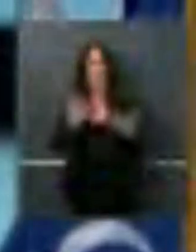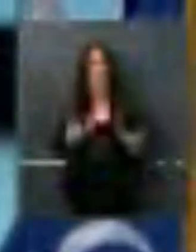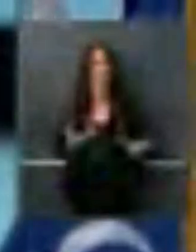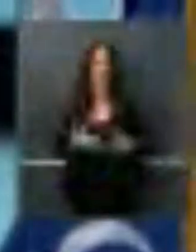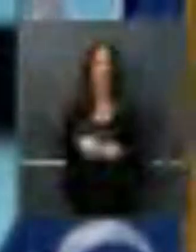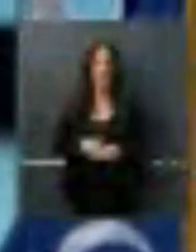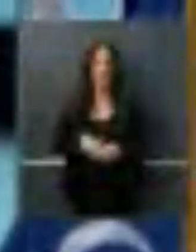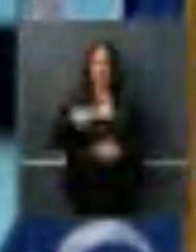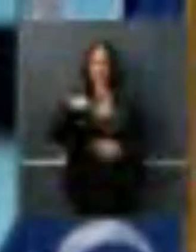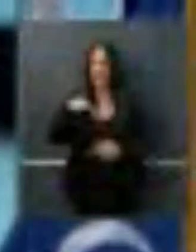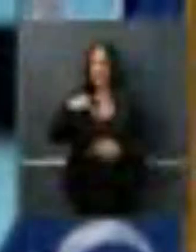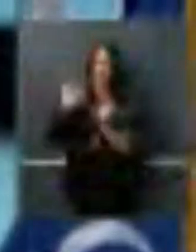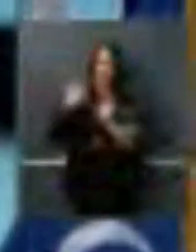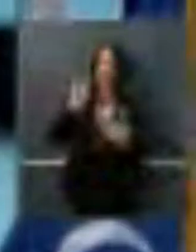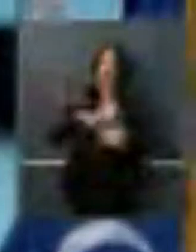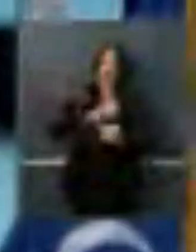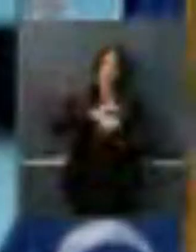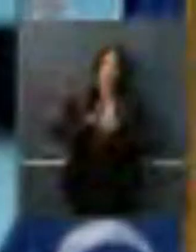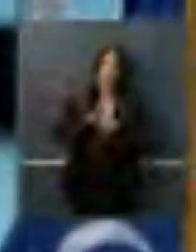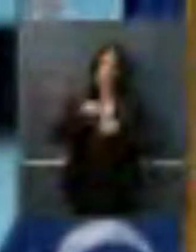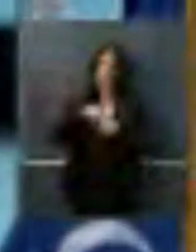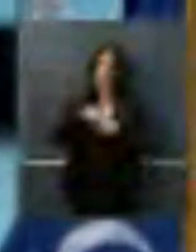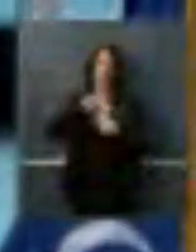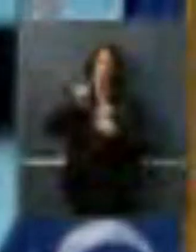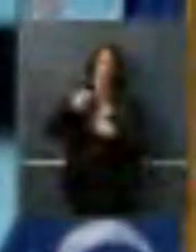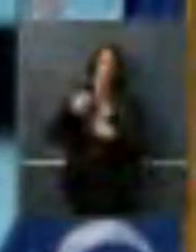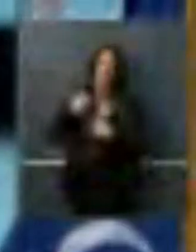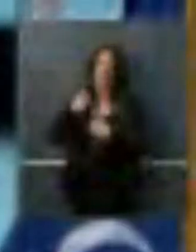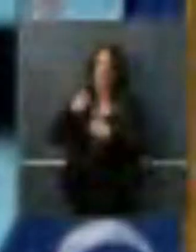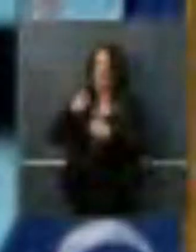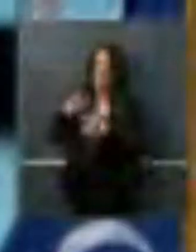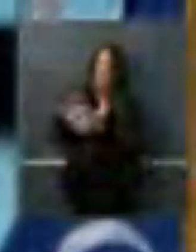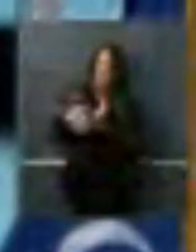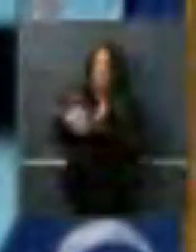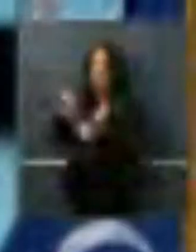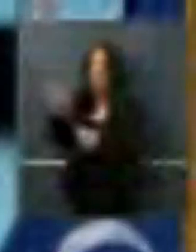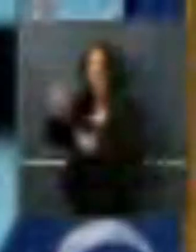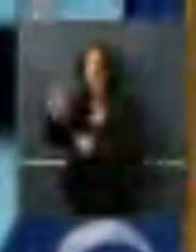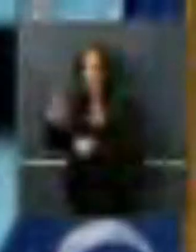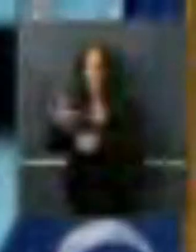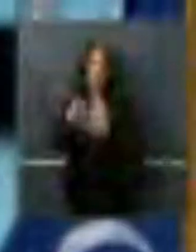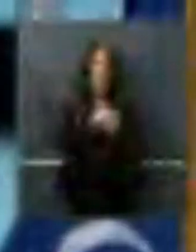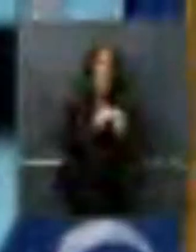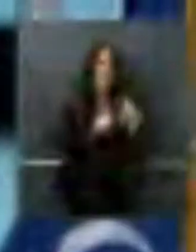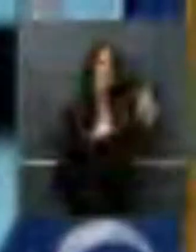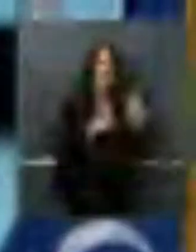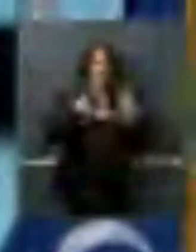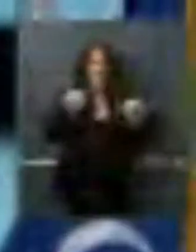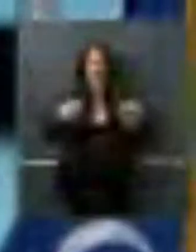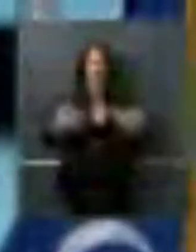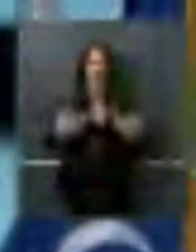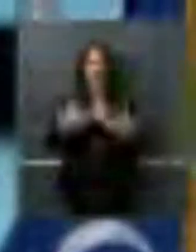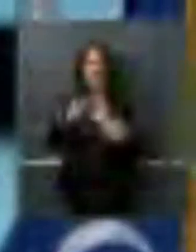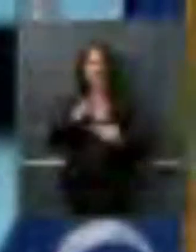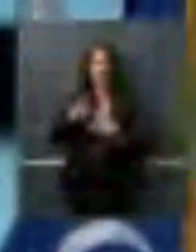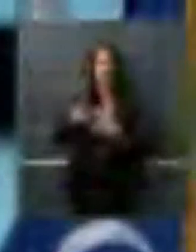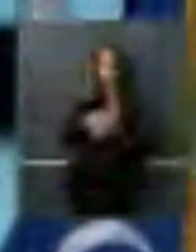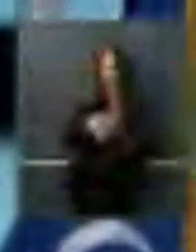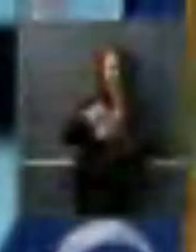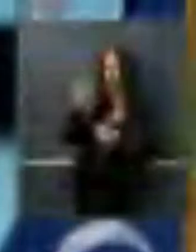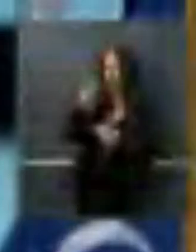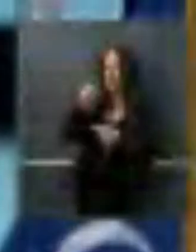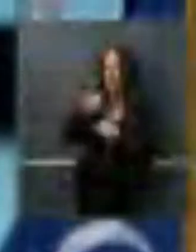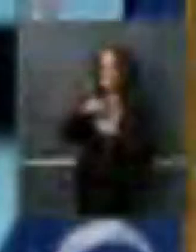urban virus. Folks in Kern County, folks in San Bernardino, folks in Tulare with what's happening in our skilled nursing